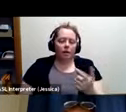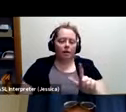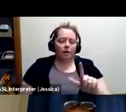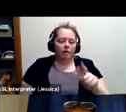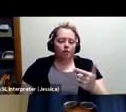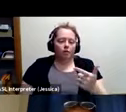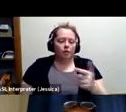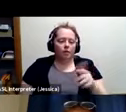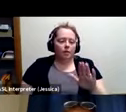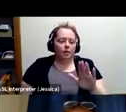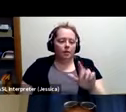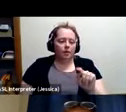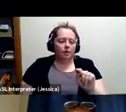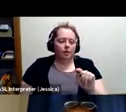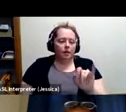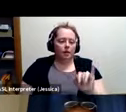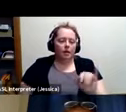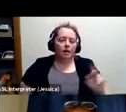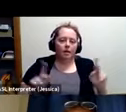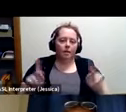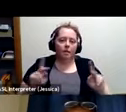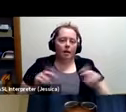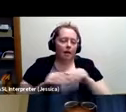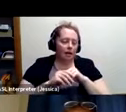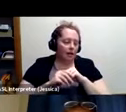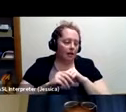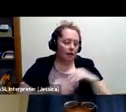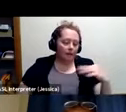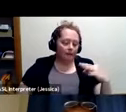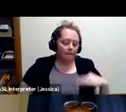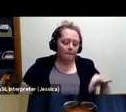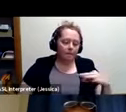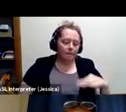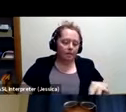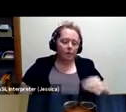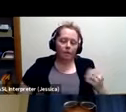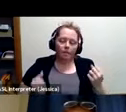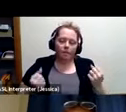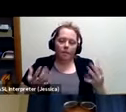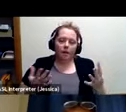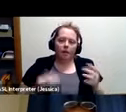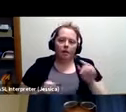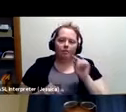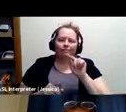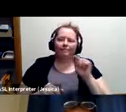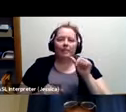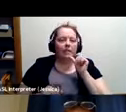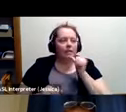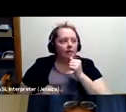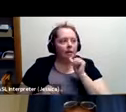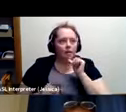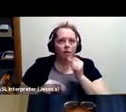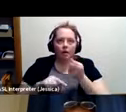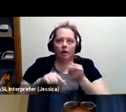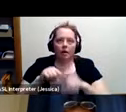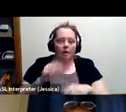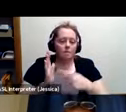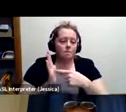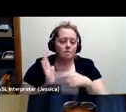Pittsburgh, and many of them suffering from not being able to pay rent or utilities or not having